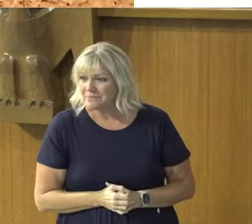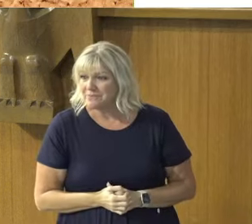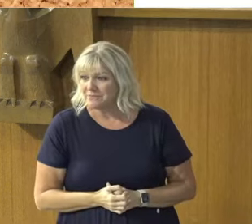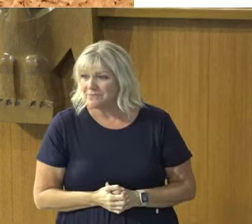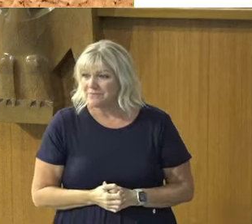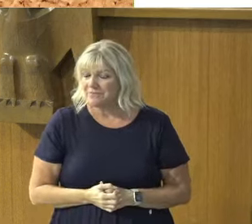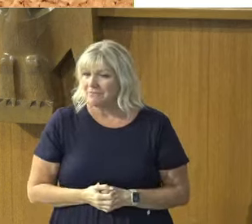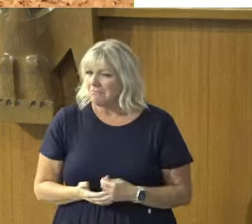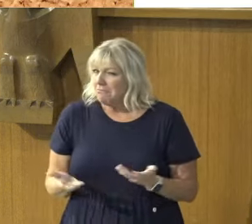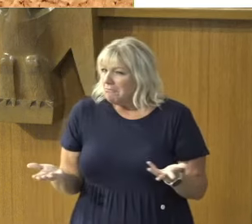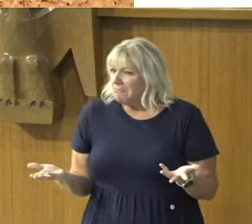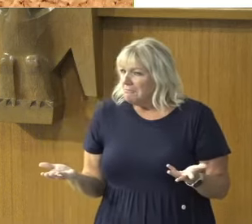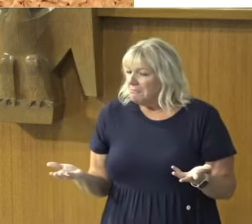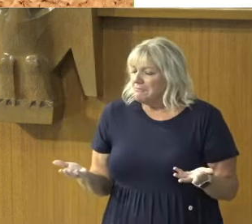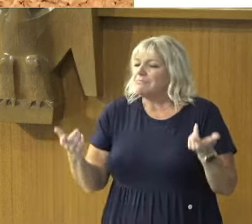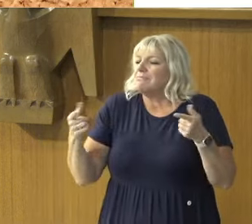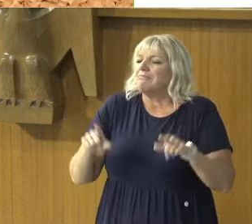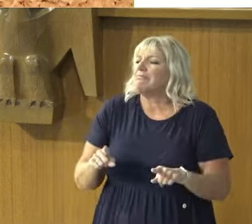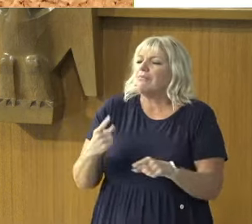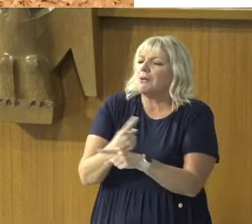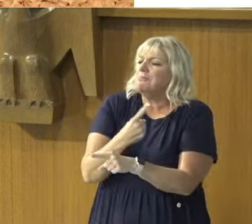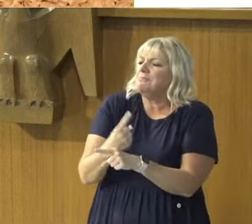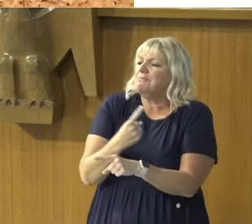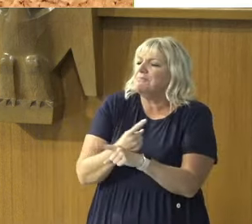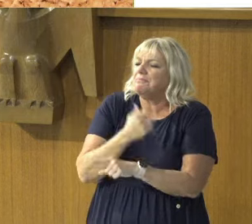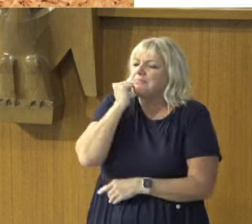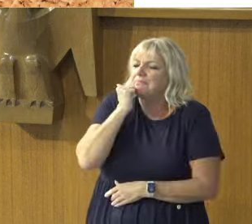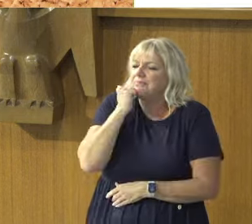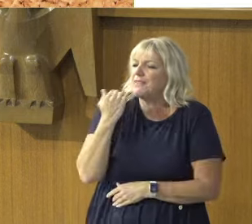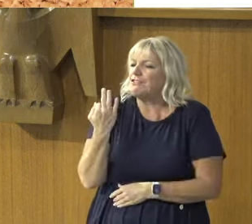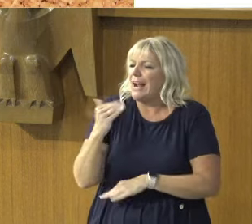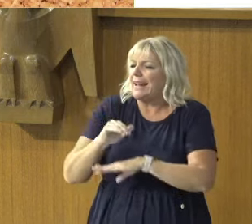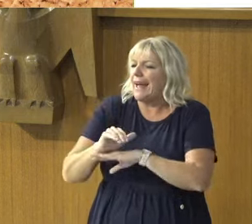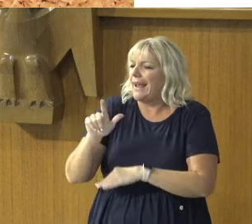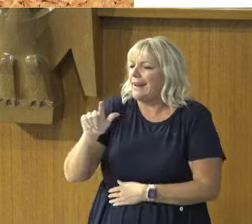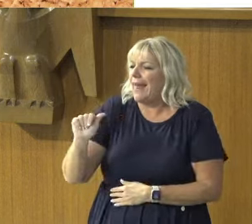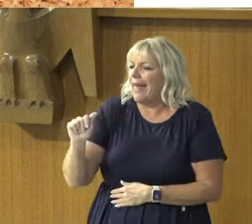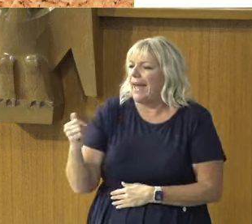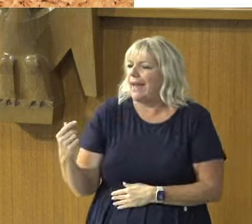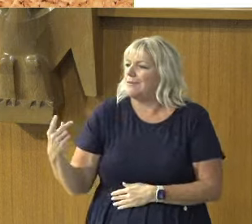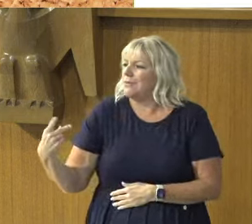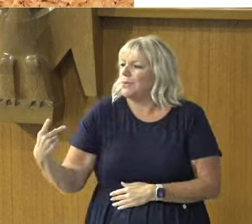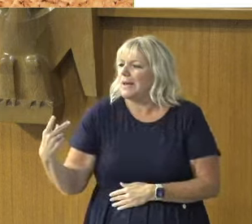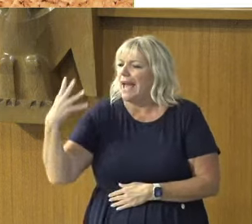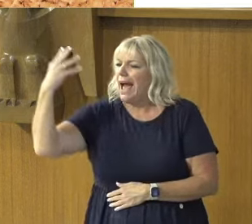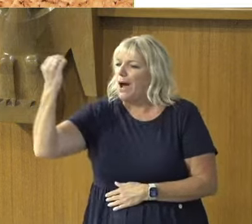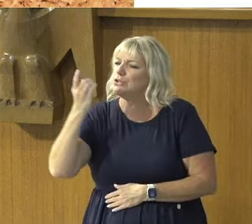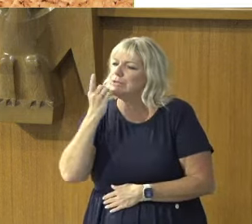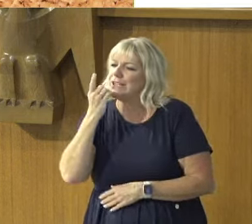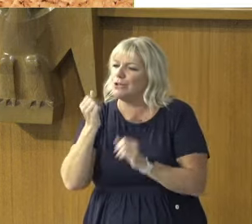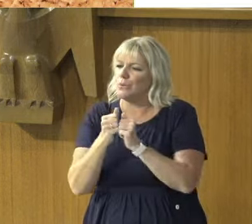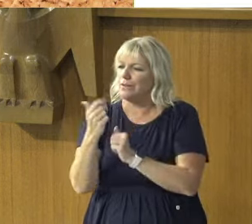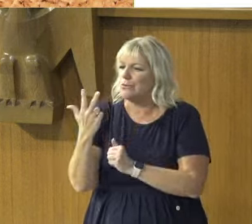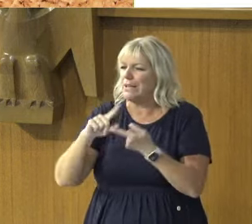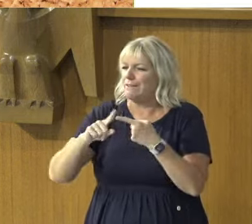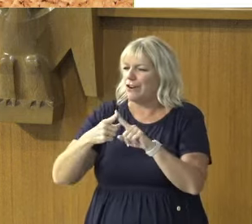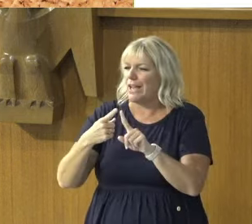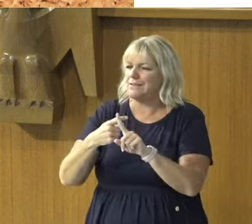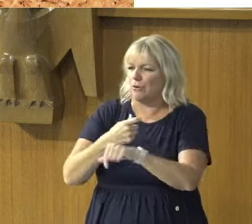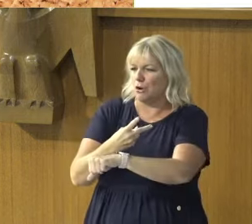It was just another ordinary Friday night in Los Angeles. Jacob and I were out to dinner with three of my friends from grad school.